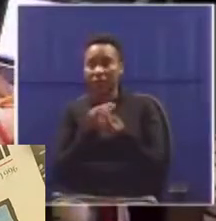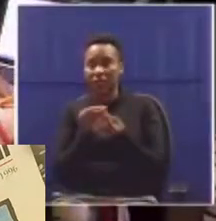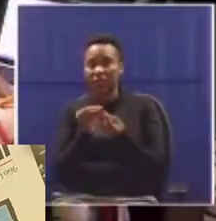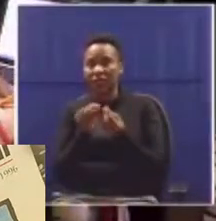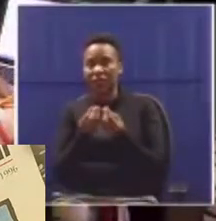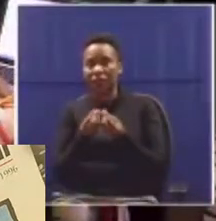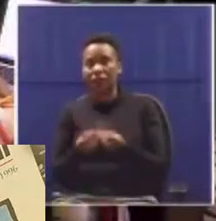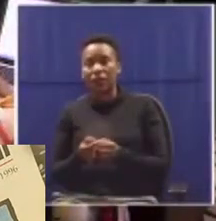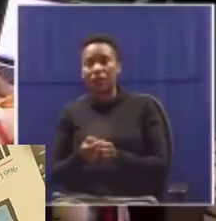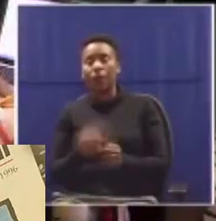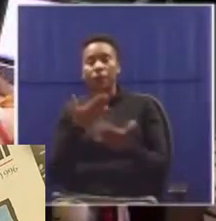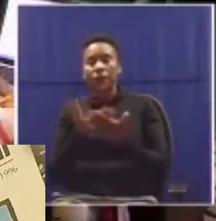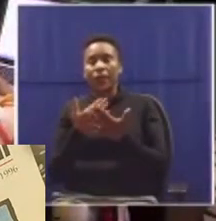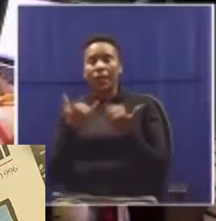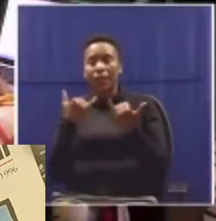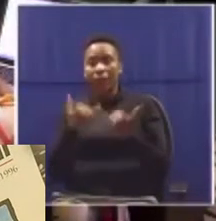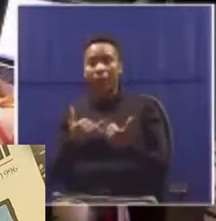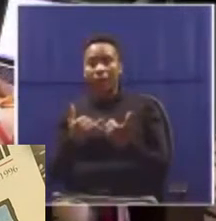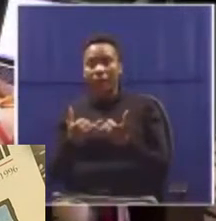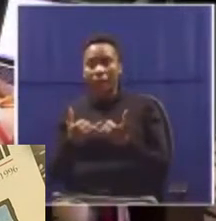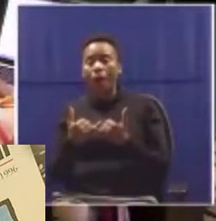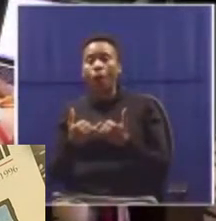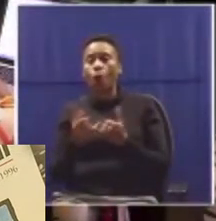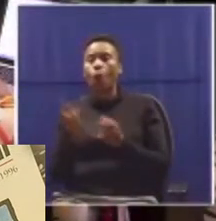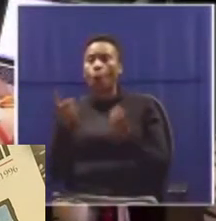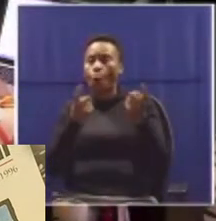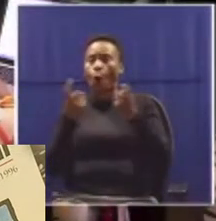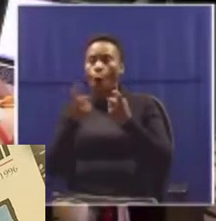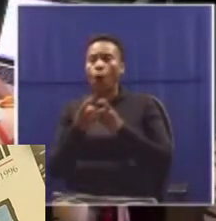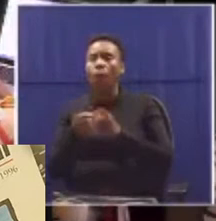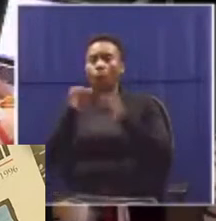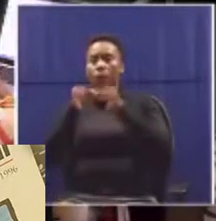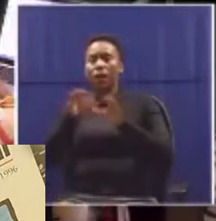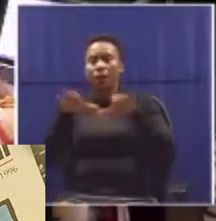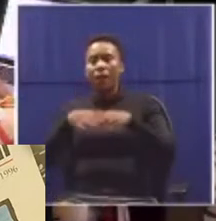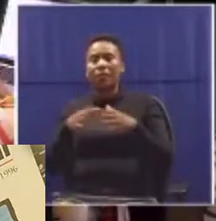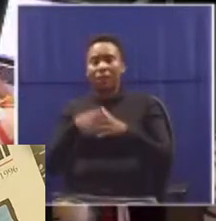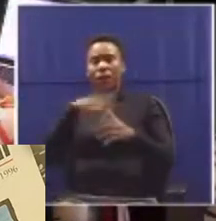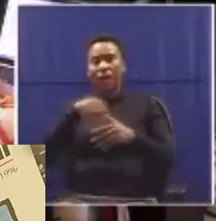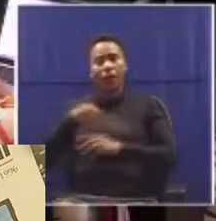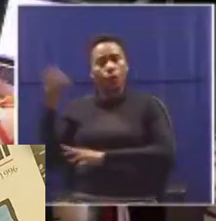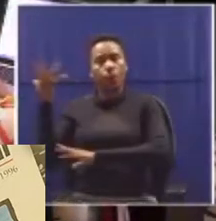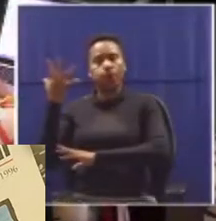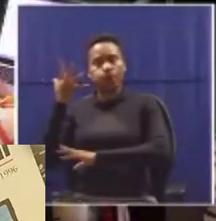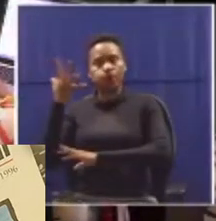may I now recognize parties wishing to make declarations the D.A